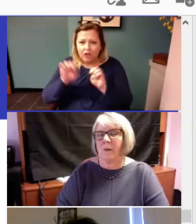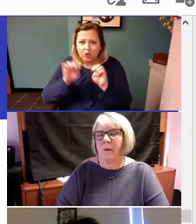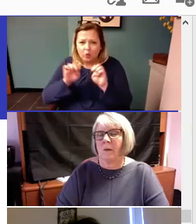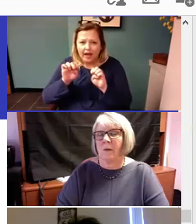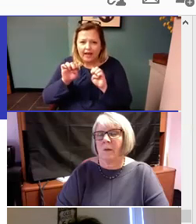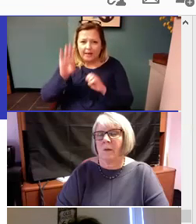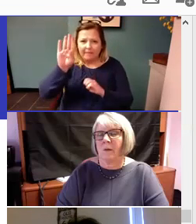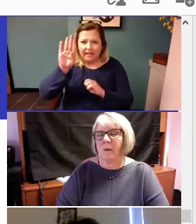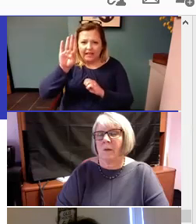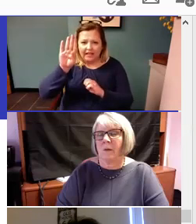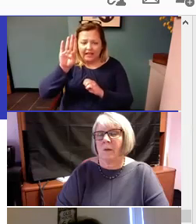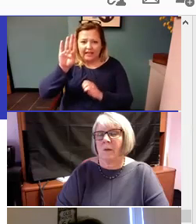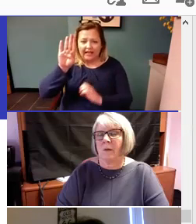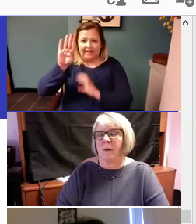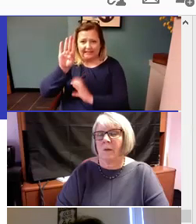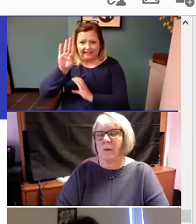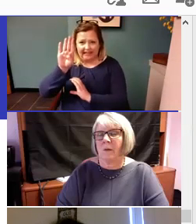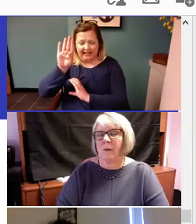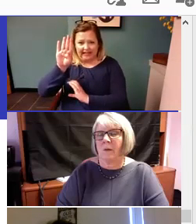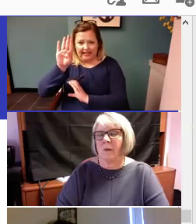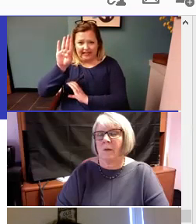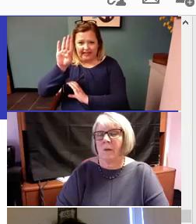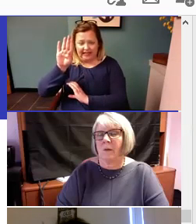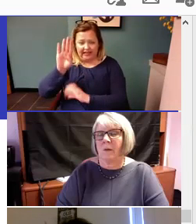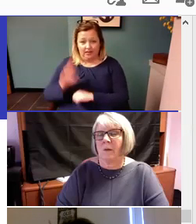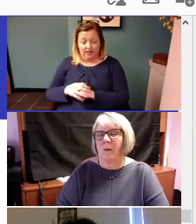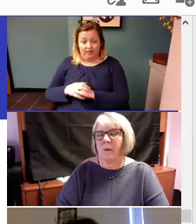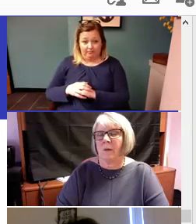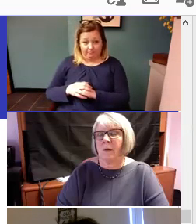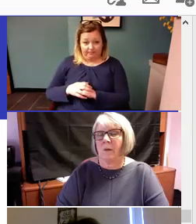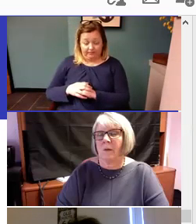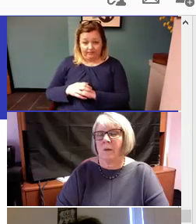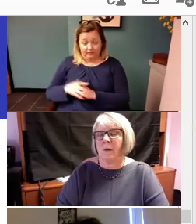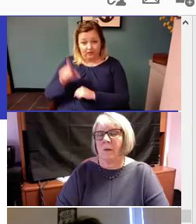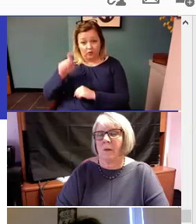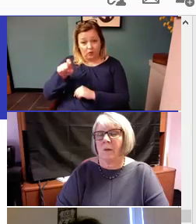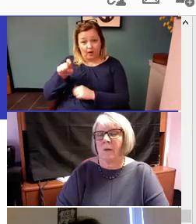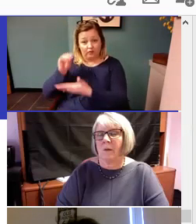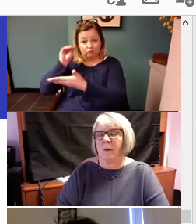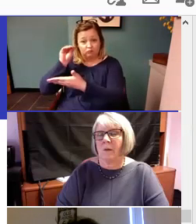for B and C to the edge weight, that is from A to B we have 4, from A to C we have 2, so we get the new distances.